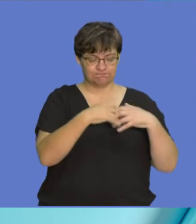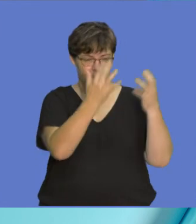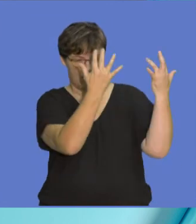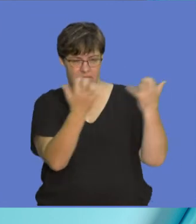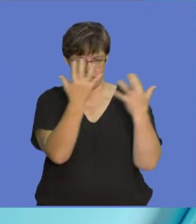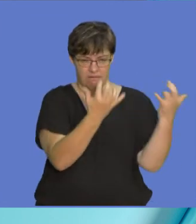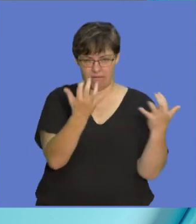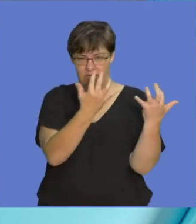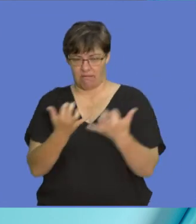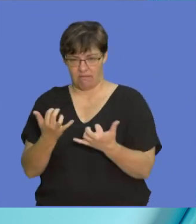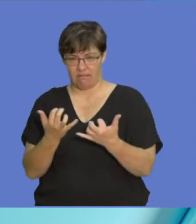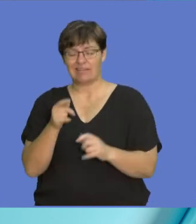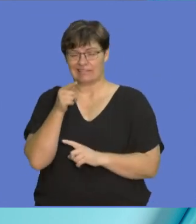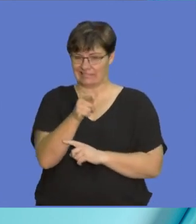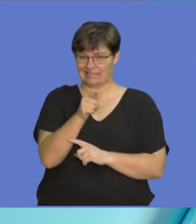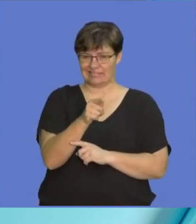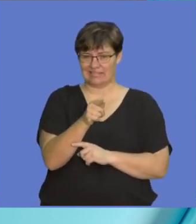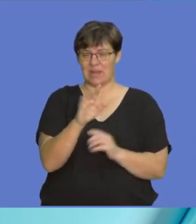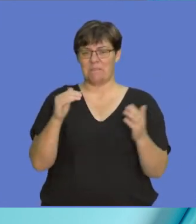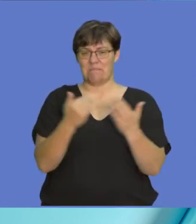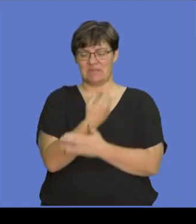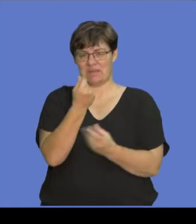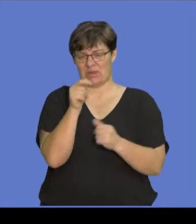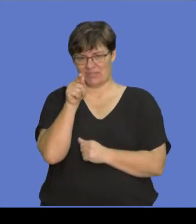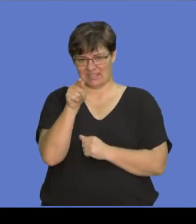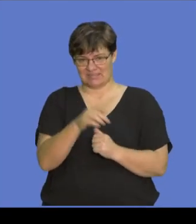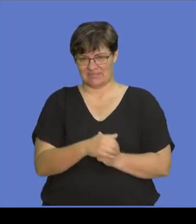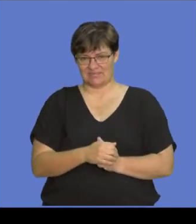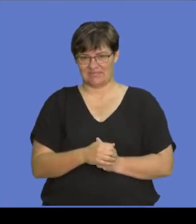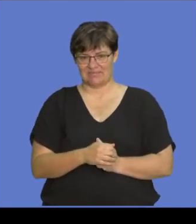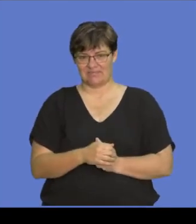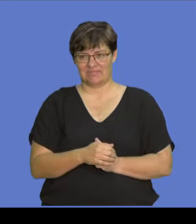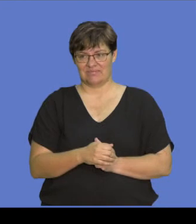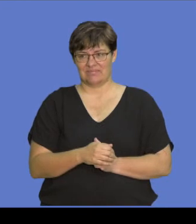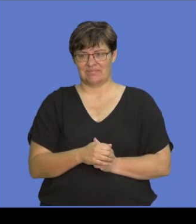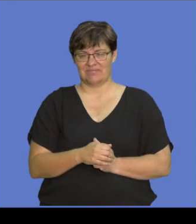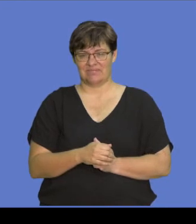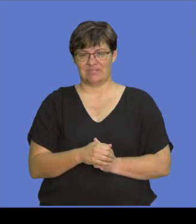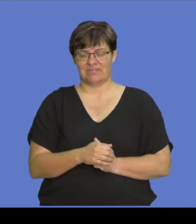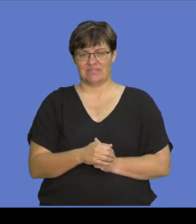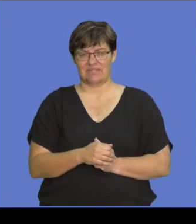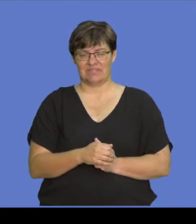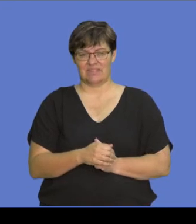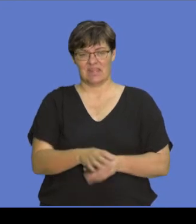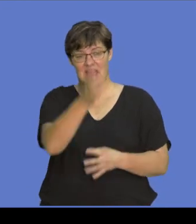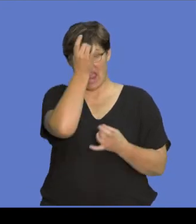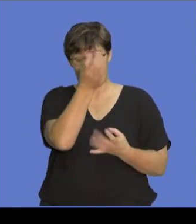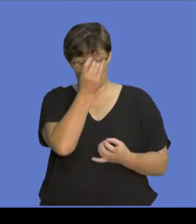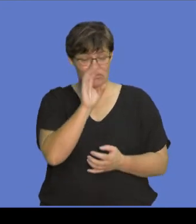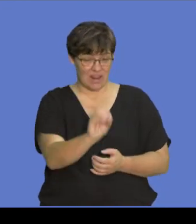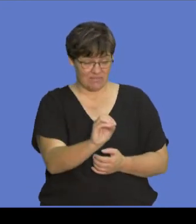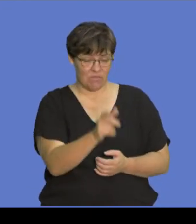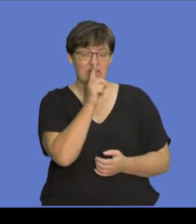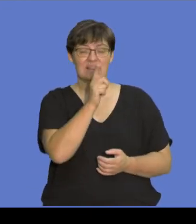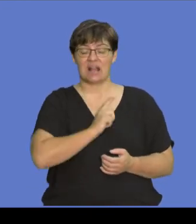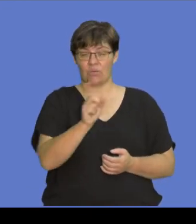that particular missing figure. Okay, we now have, in the information we are told that your